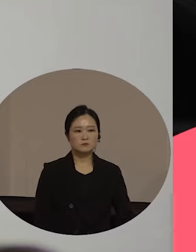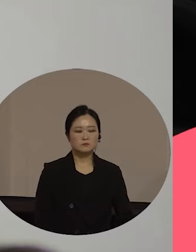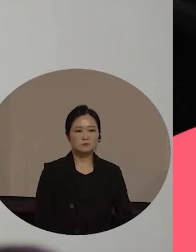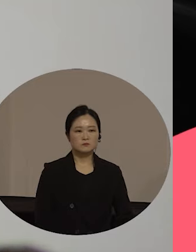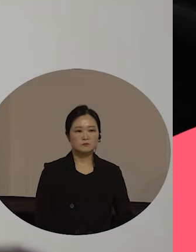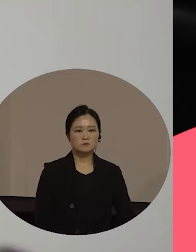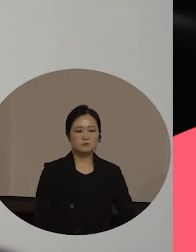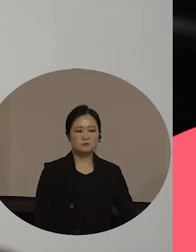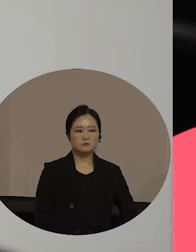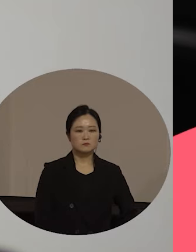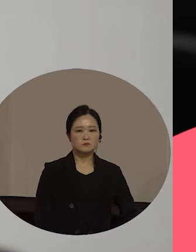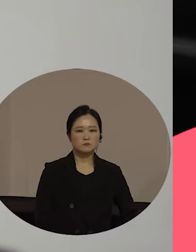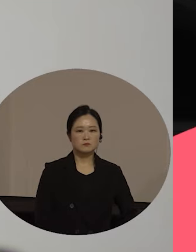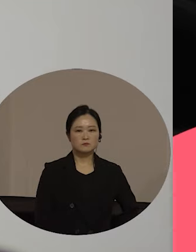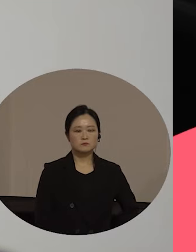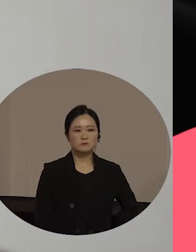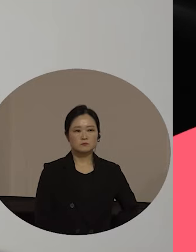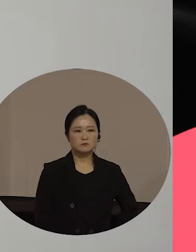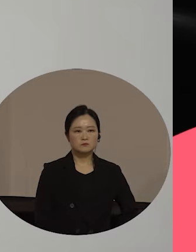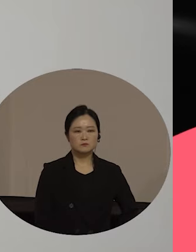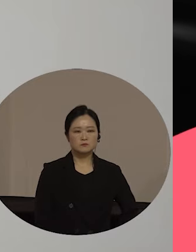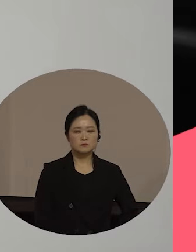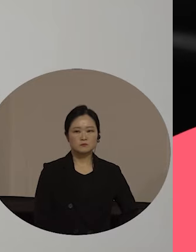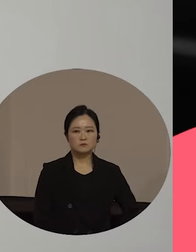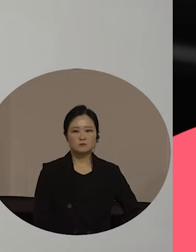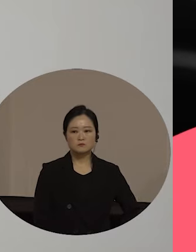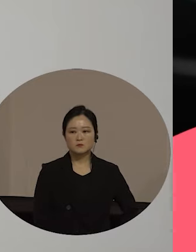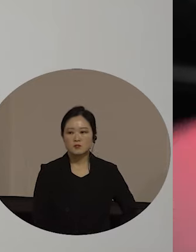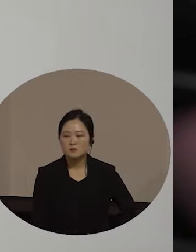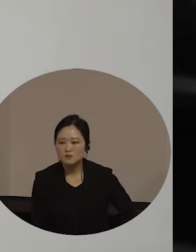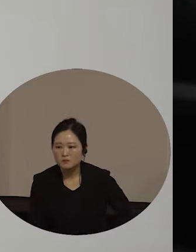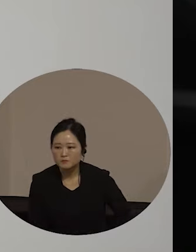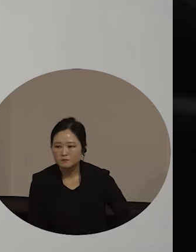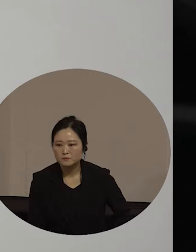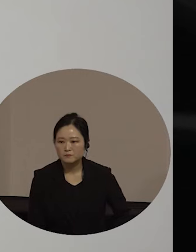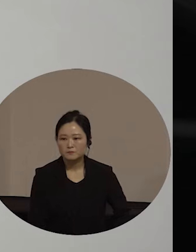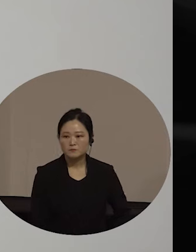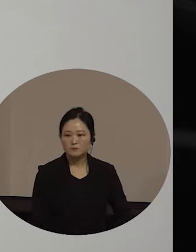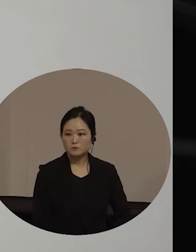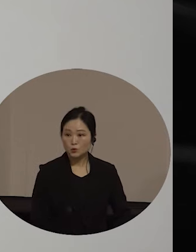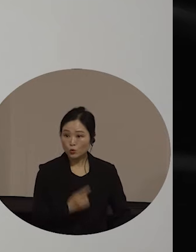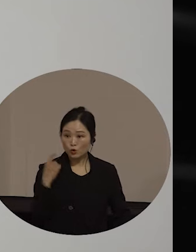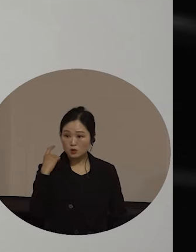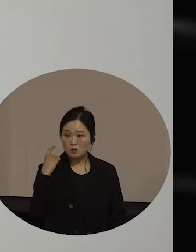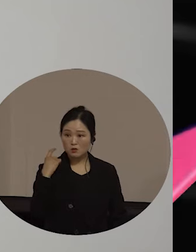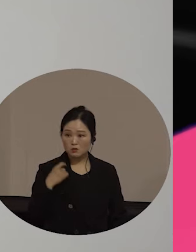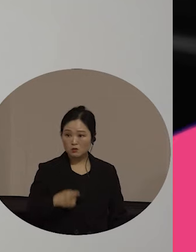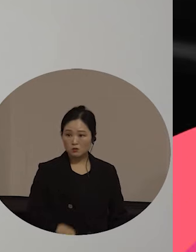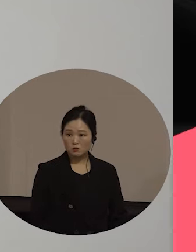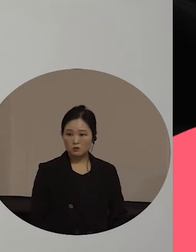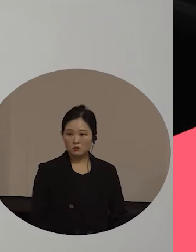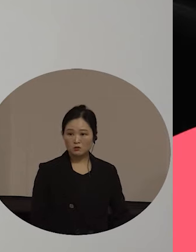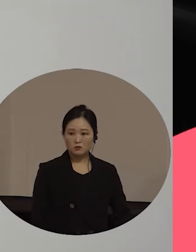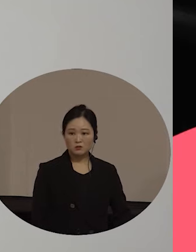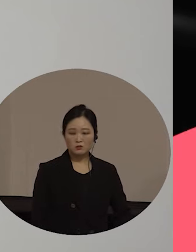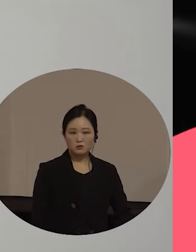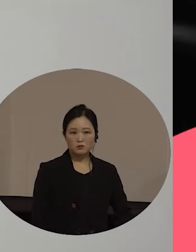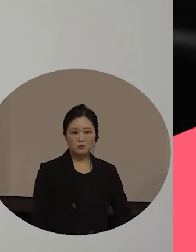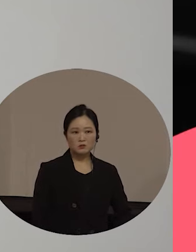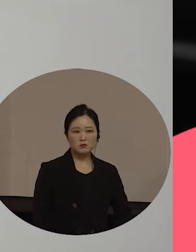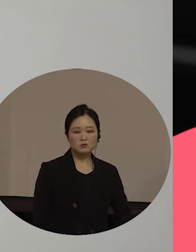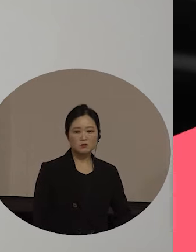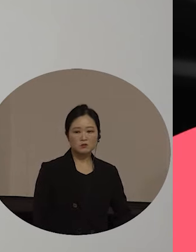will be able to evaluate then the results, but we hope to. We have put a lot of effort in kind of